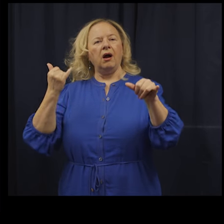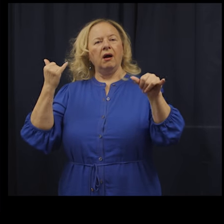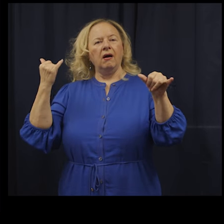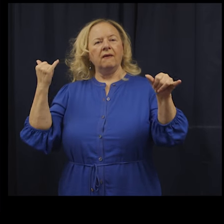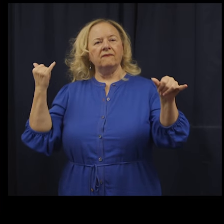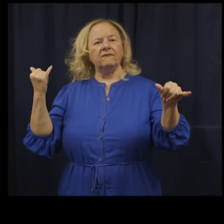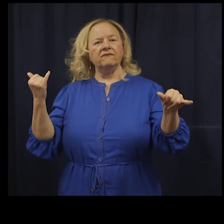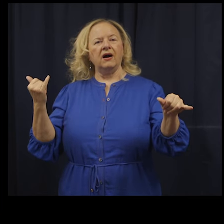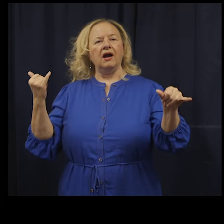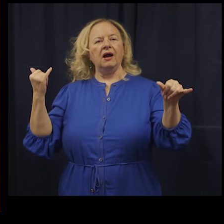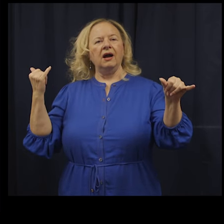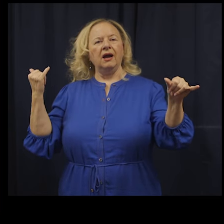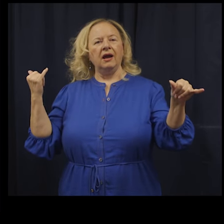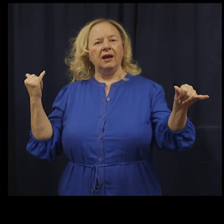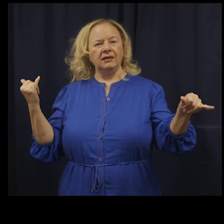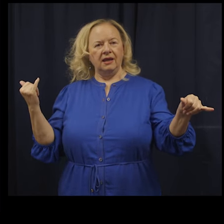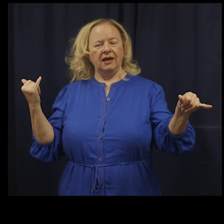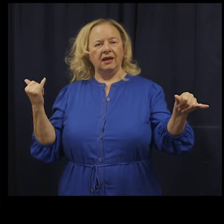Leolam